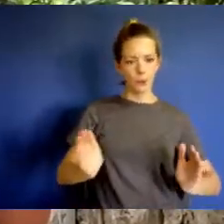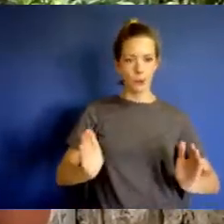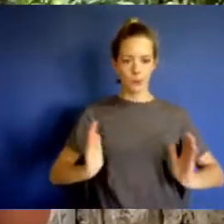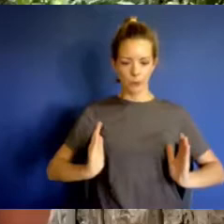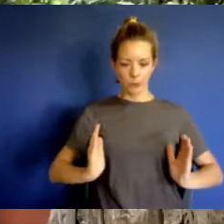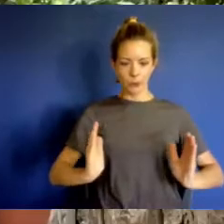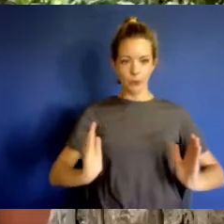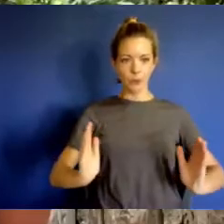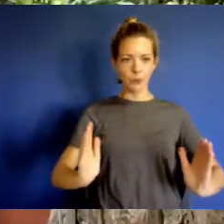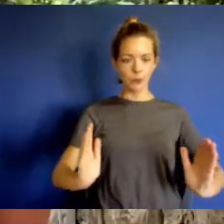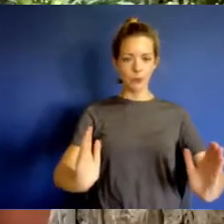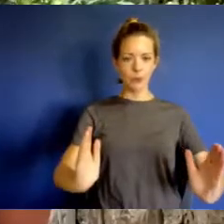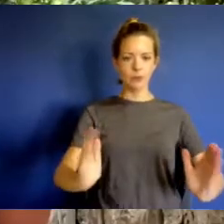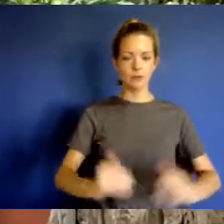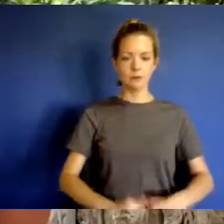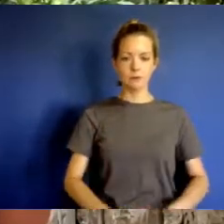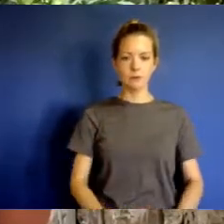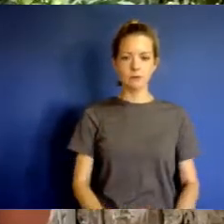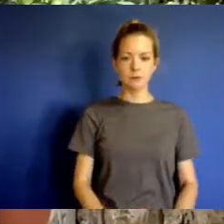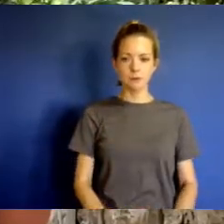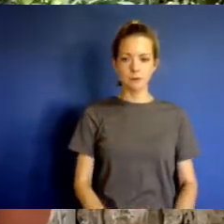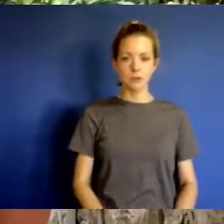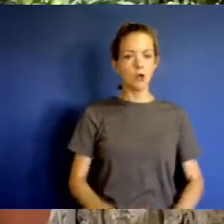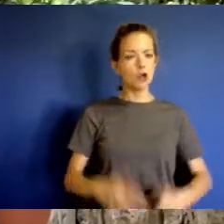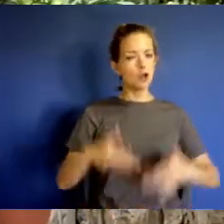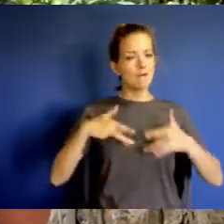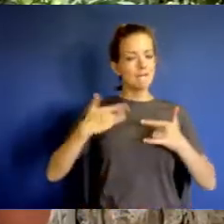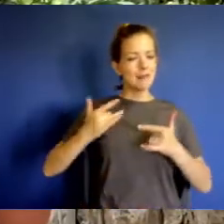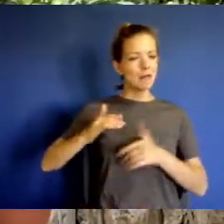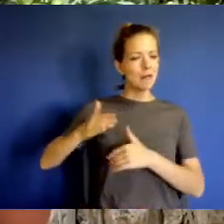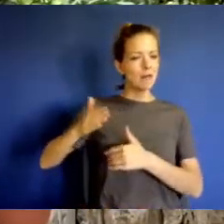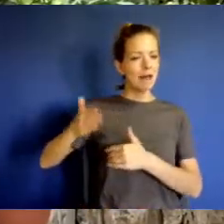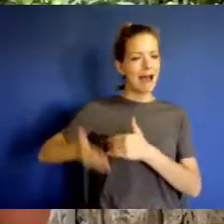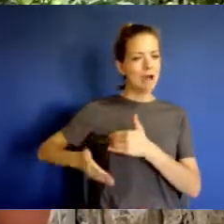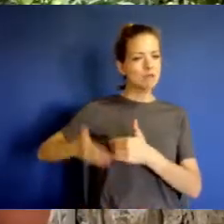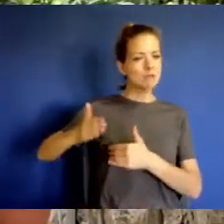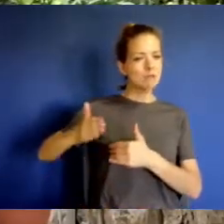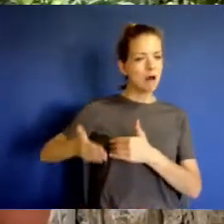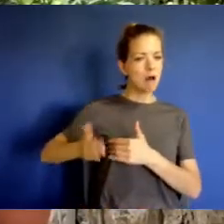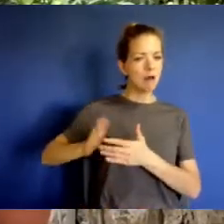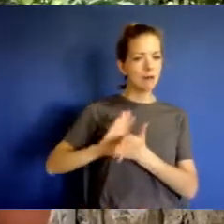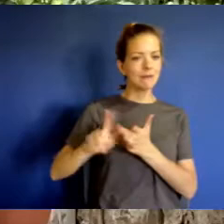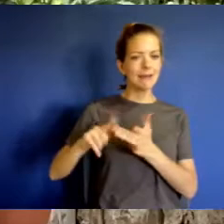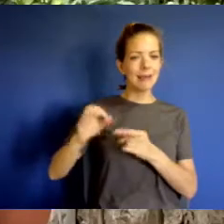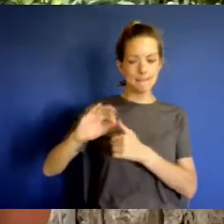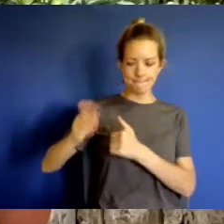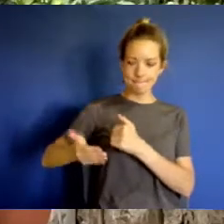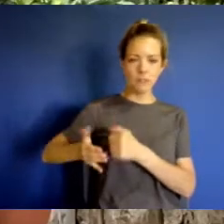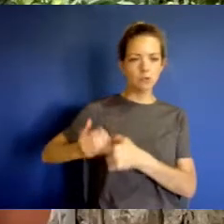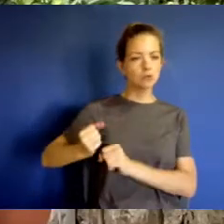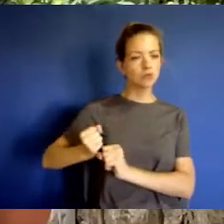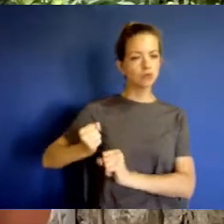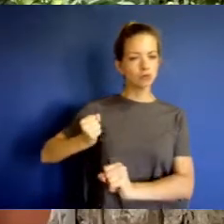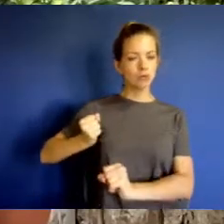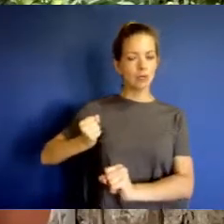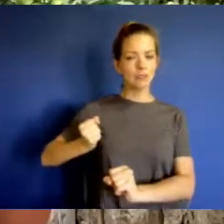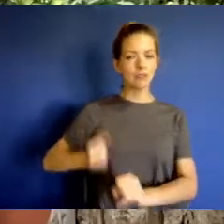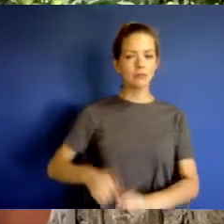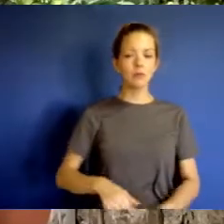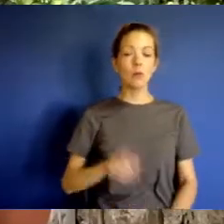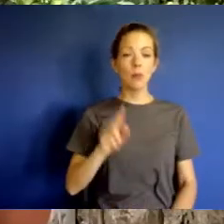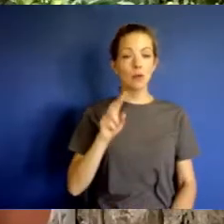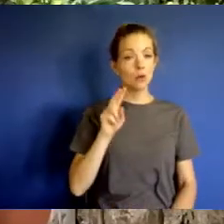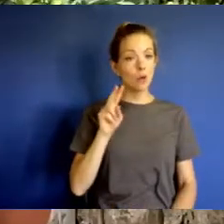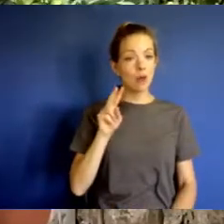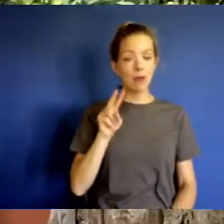hip. We want to stay in line so we feel a stretch down the outside edge. And then turn your head